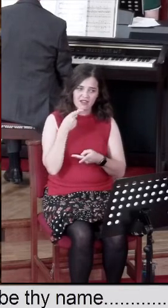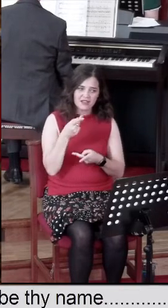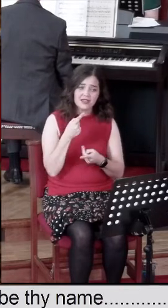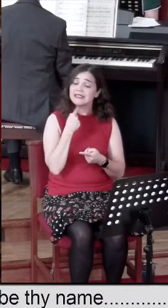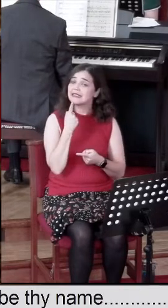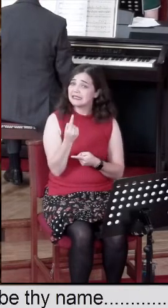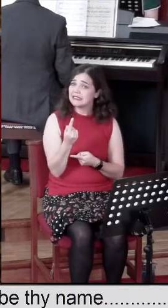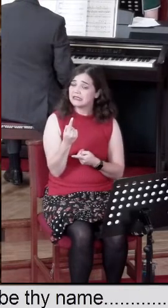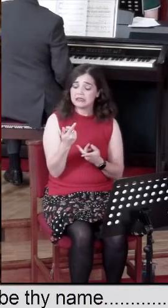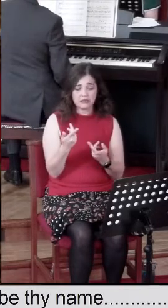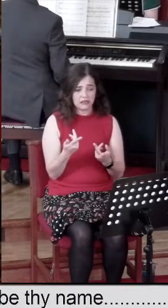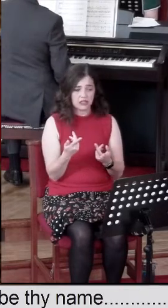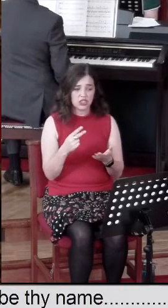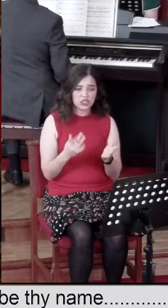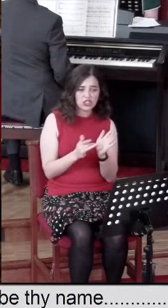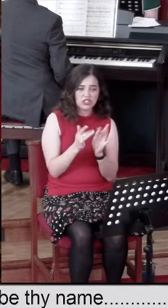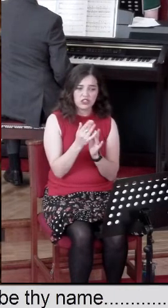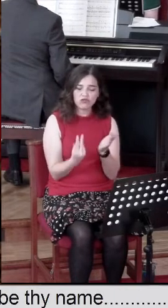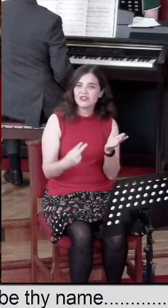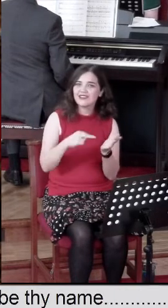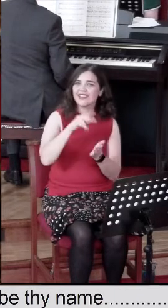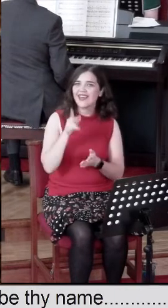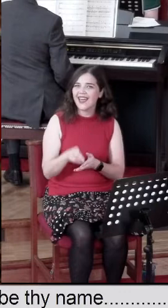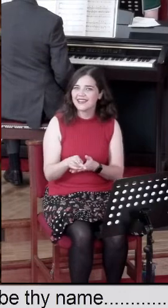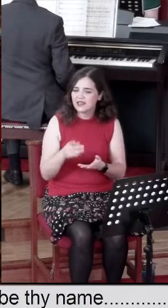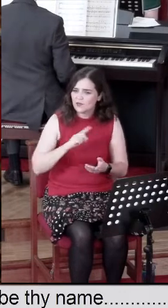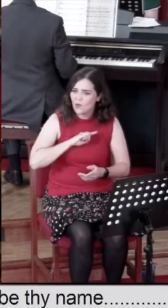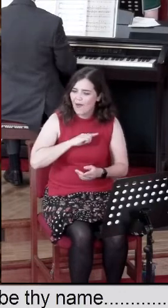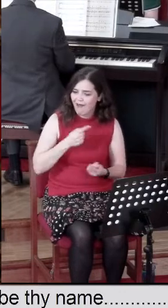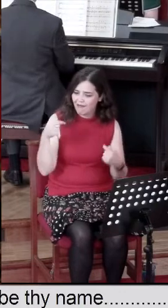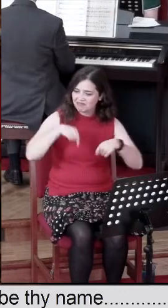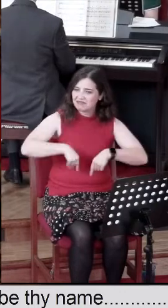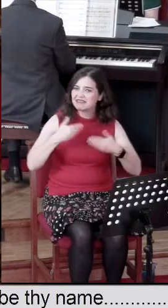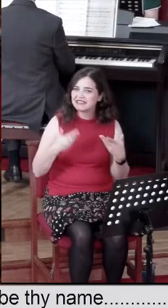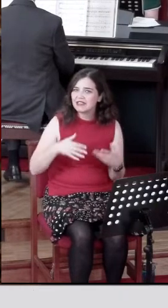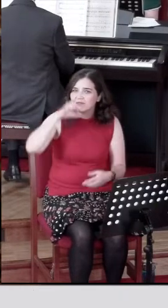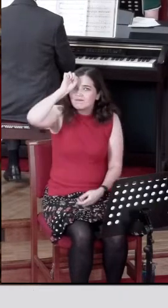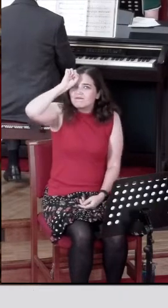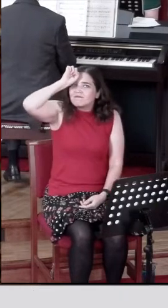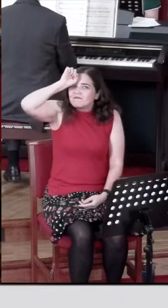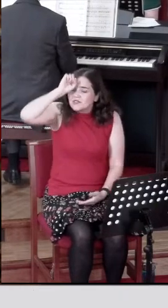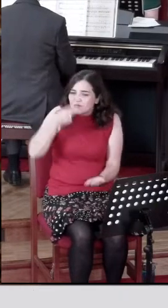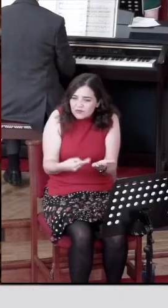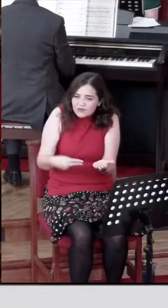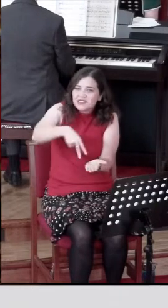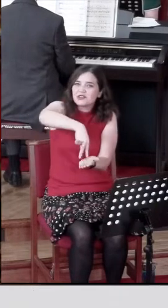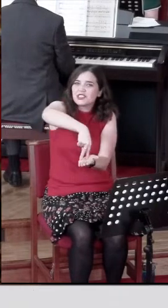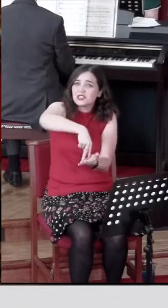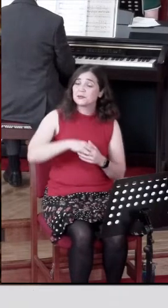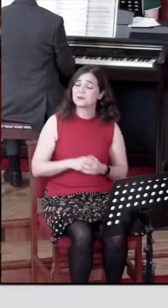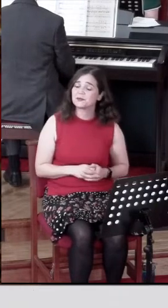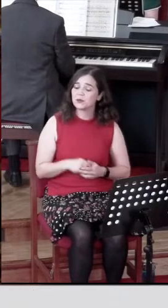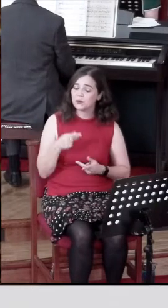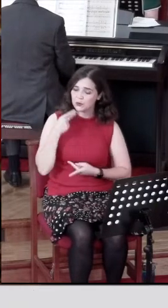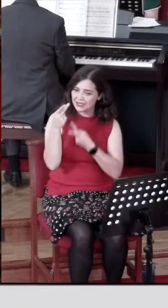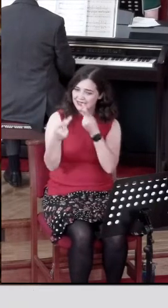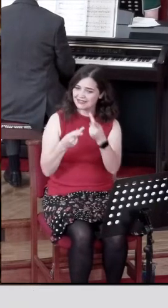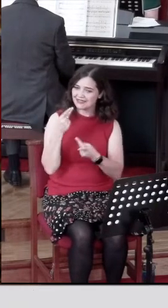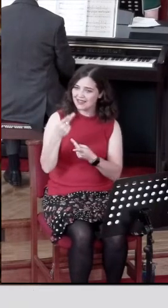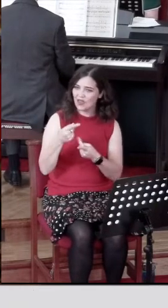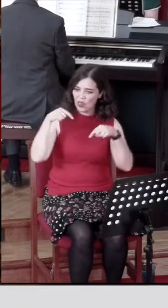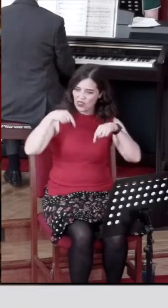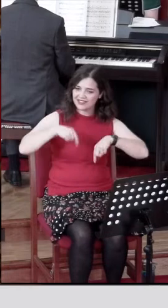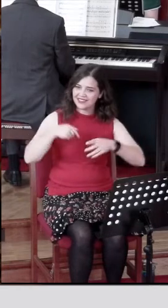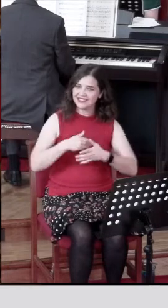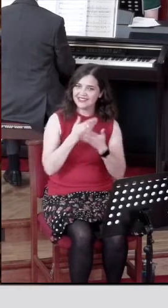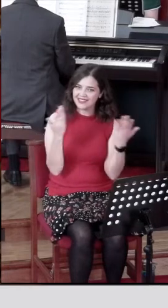a day when Jesus rose again. And that's what we're remembering this morning. So let's sing this. This is a